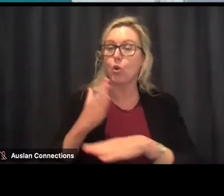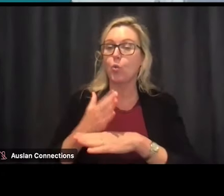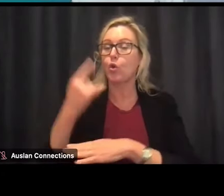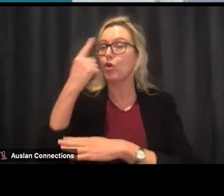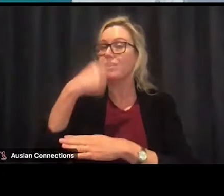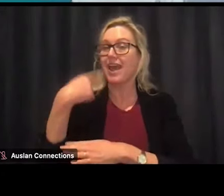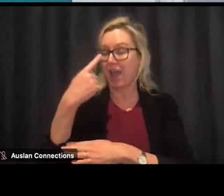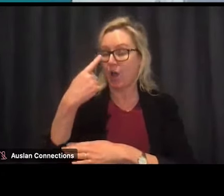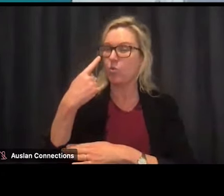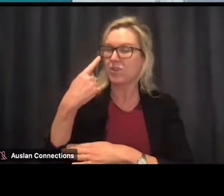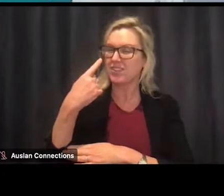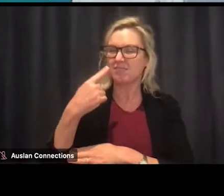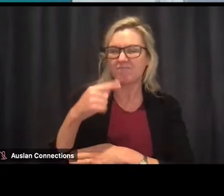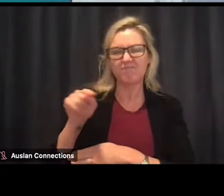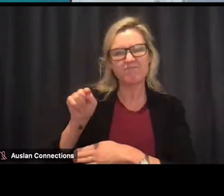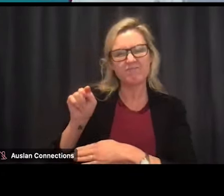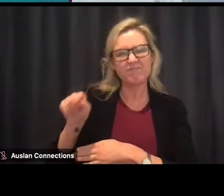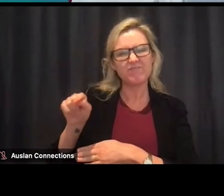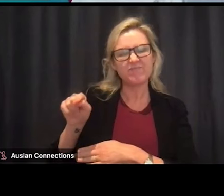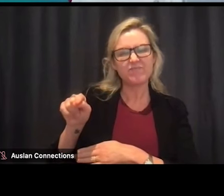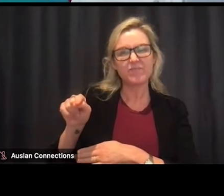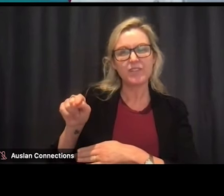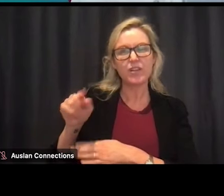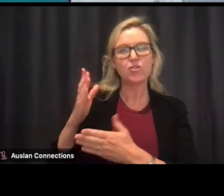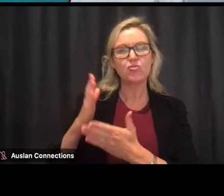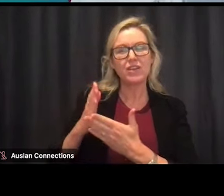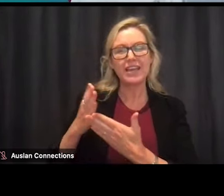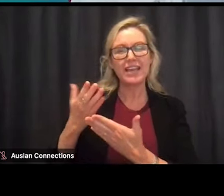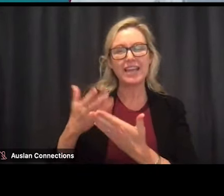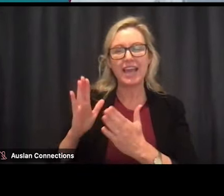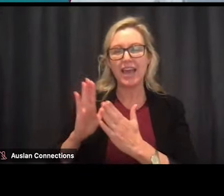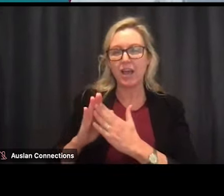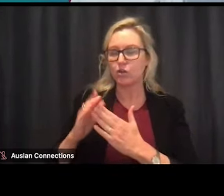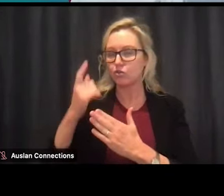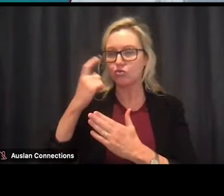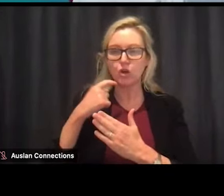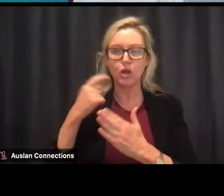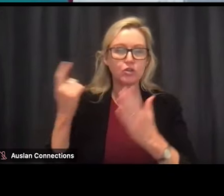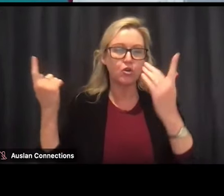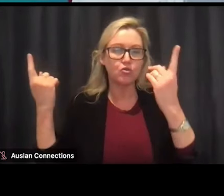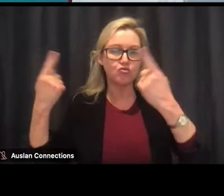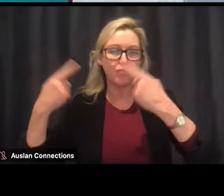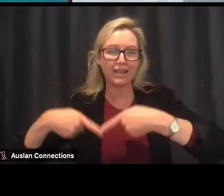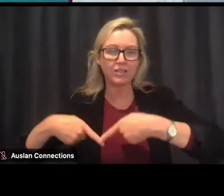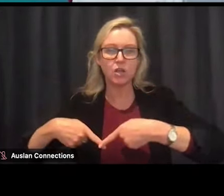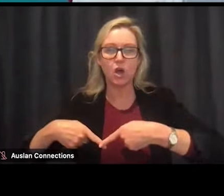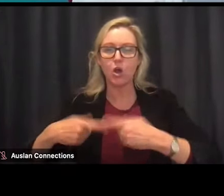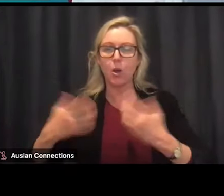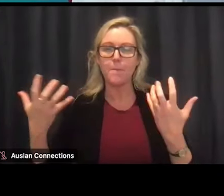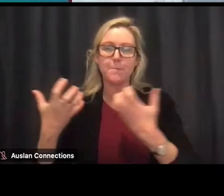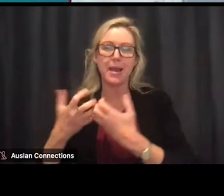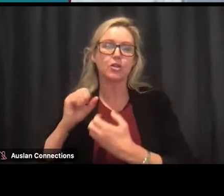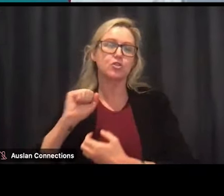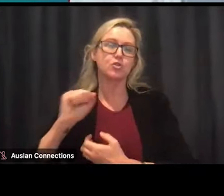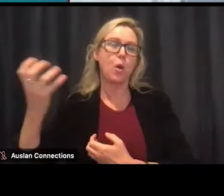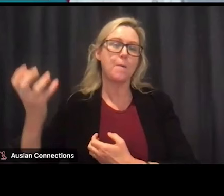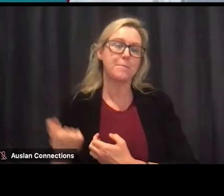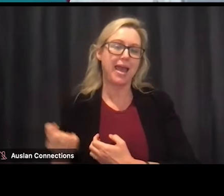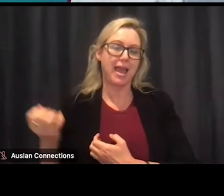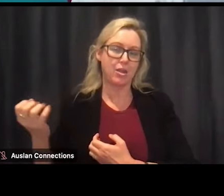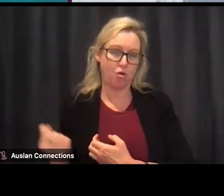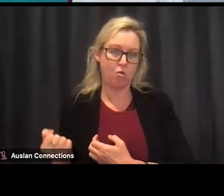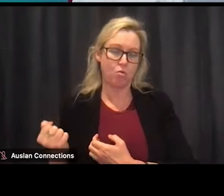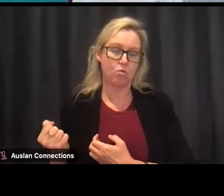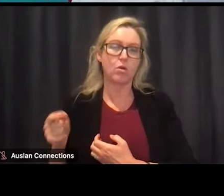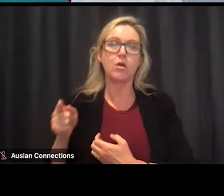in a sense, it's a reconciling item if you're reconciling back to your payroll system. And it just includes